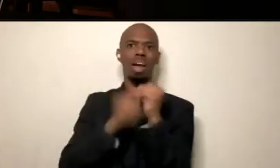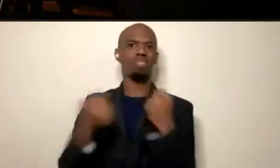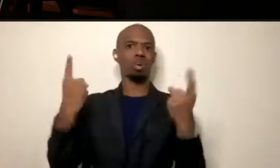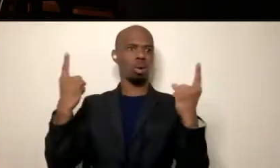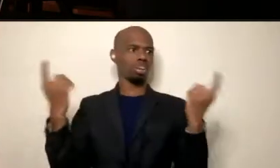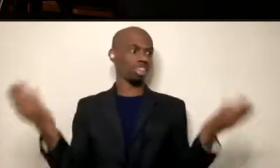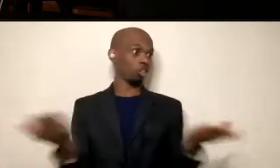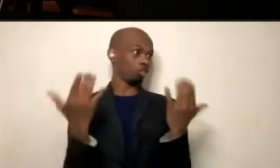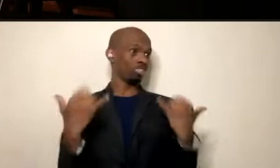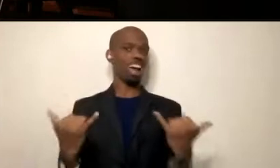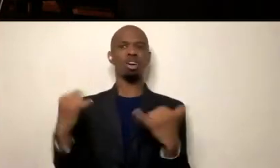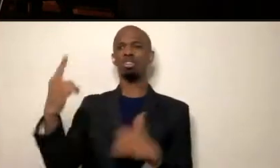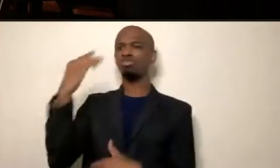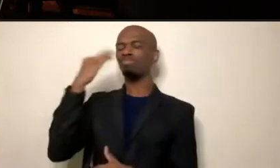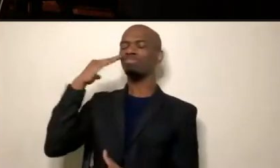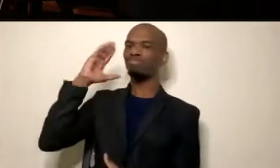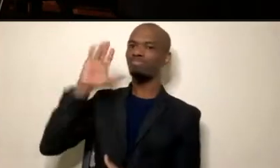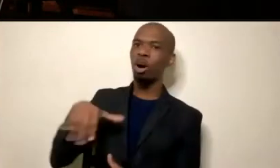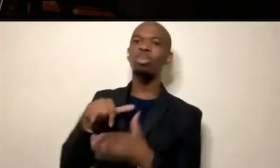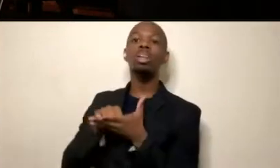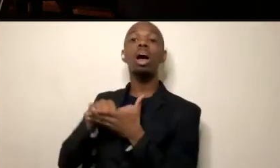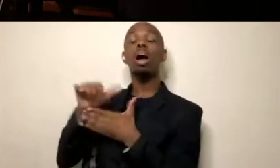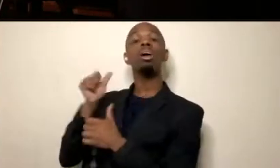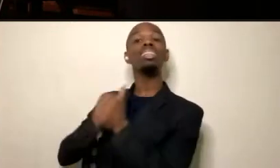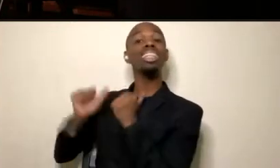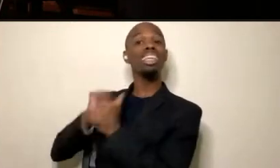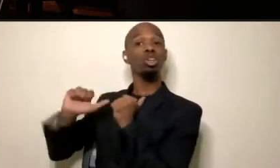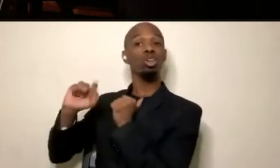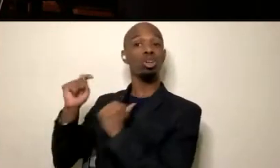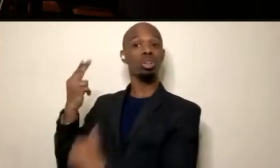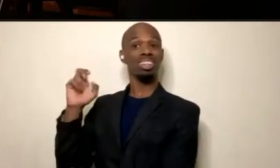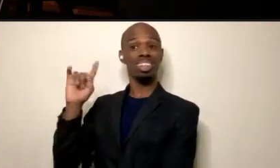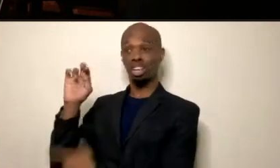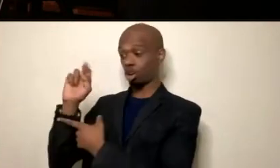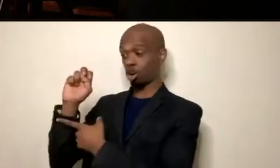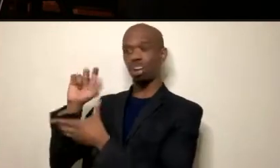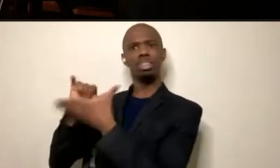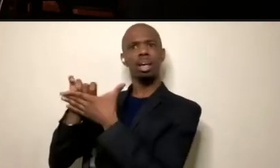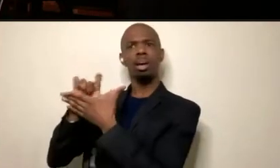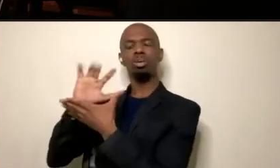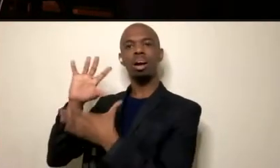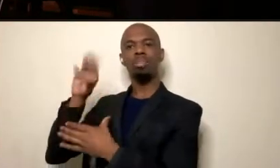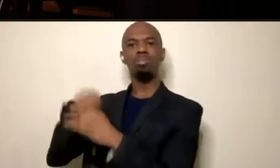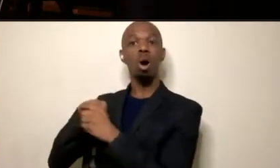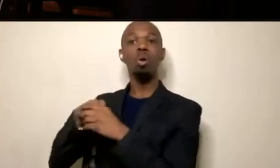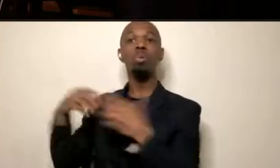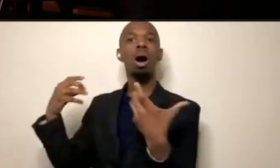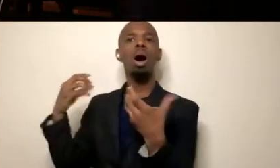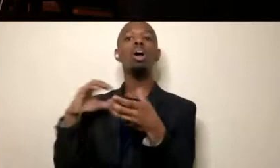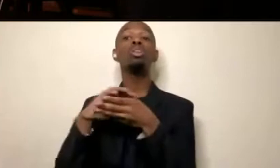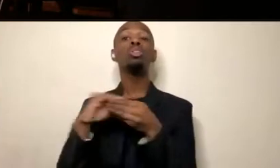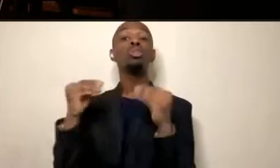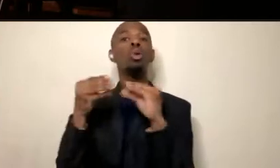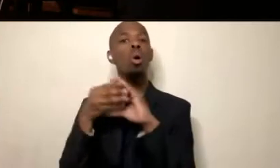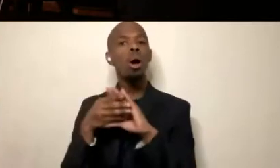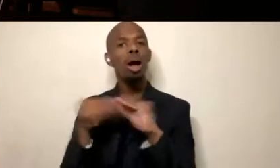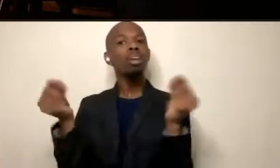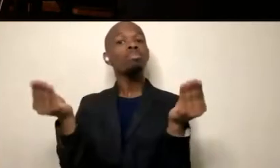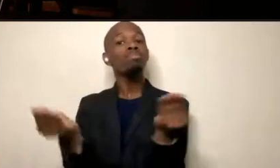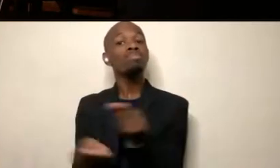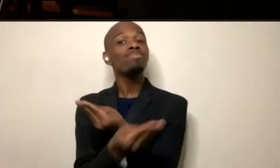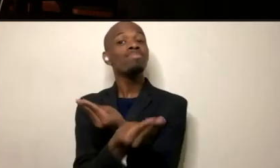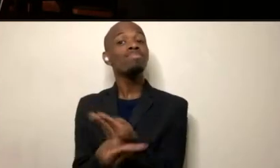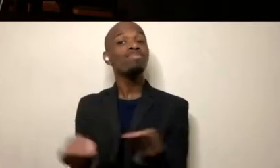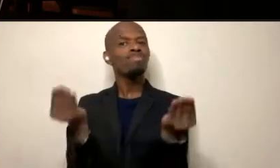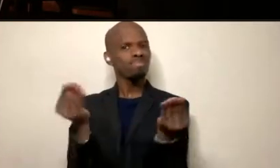in very ancient traditions around healing, storytelling. So much of the work that I do everywhere is about getting people